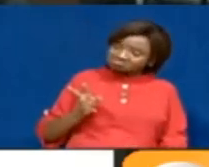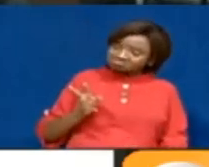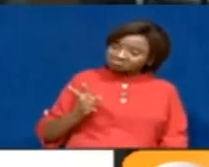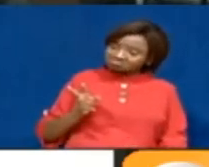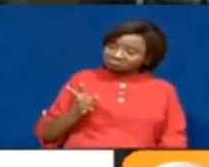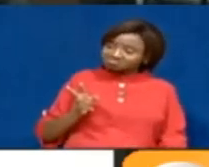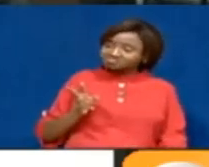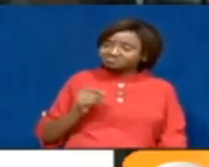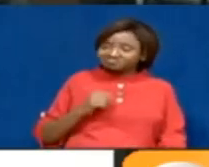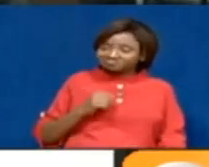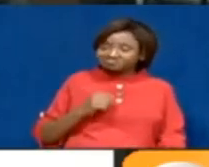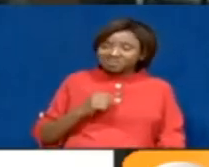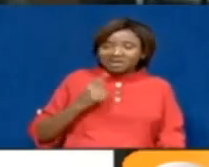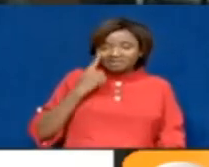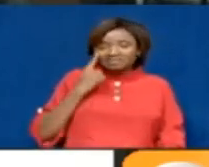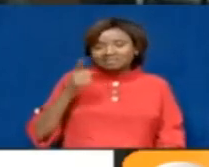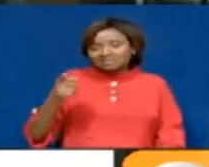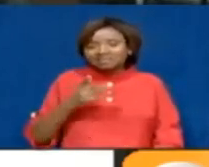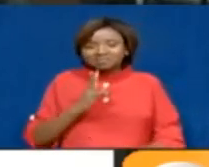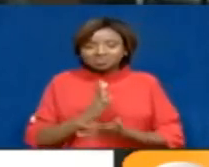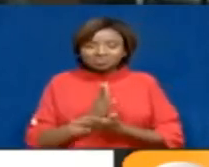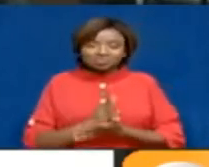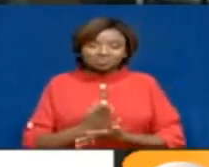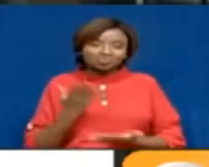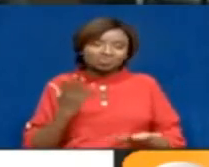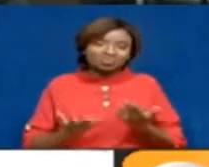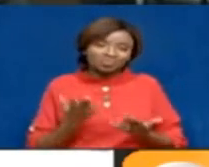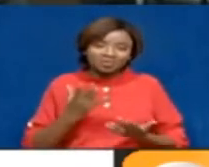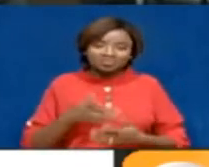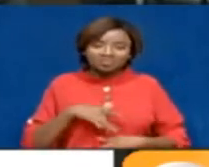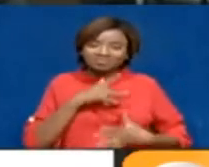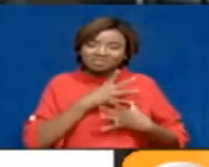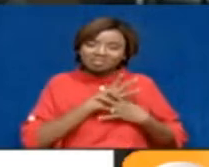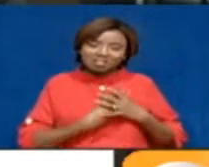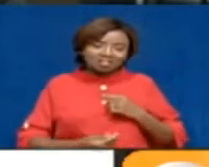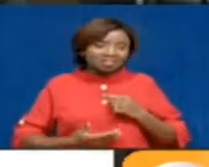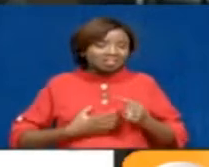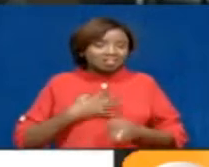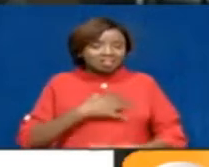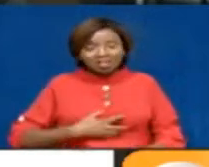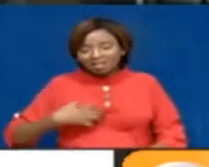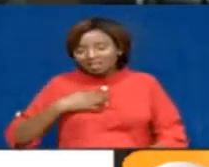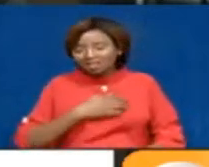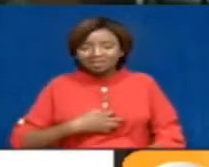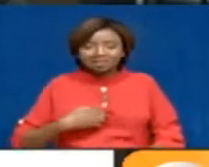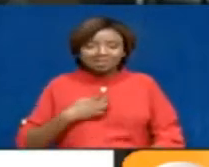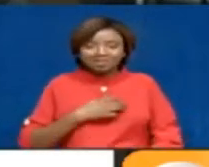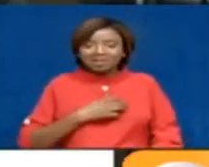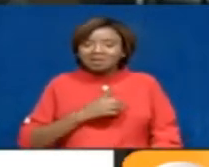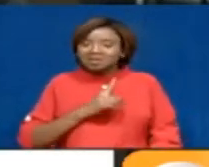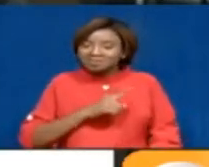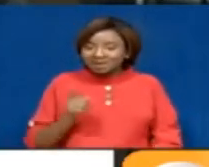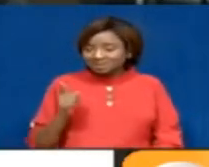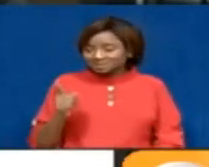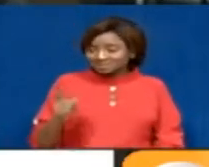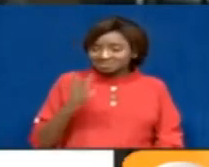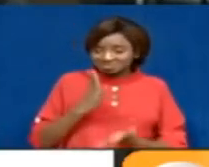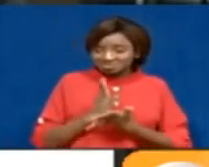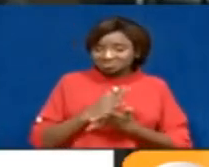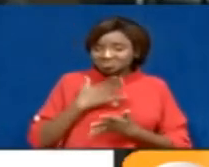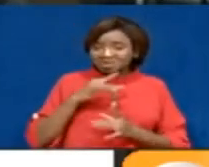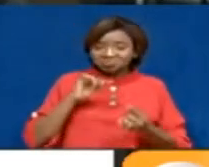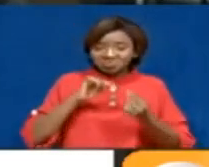was agitated, maybe a bit deranged, but not a person who was a threat, not